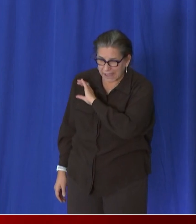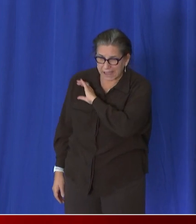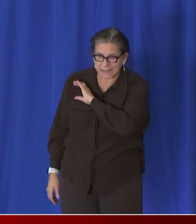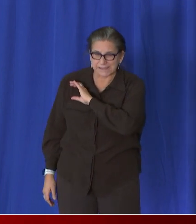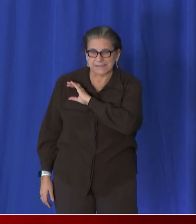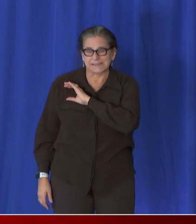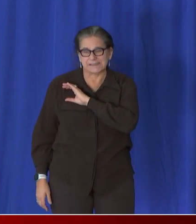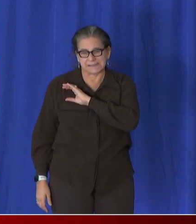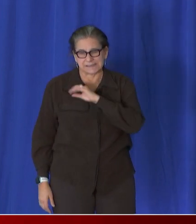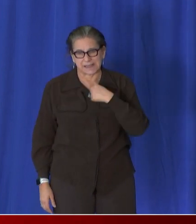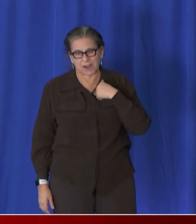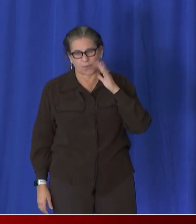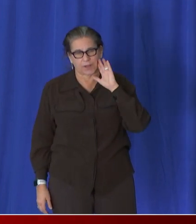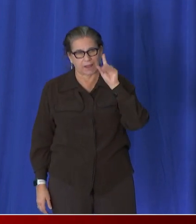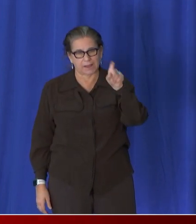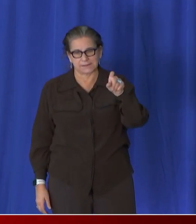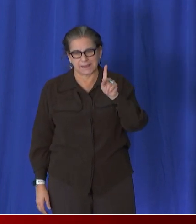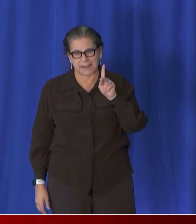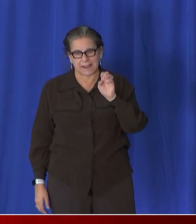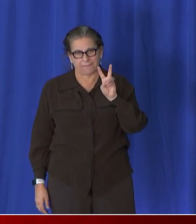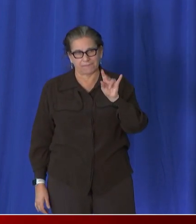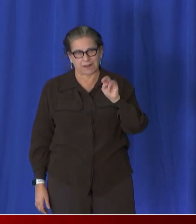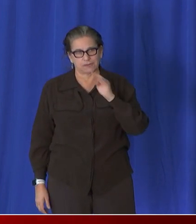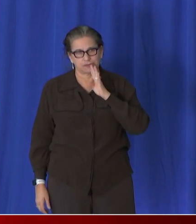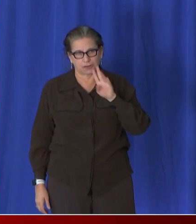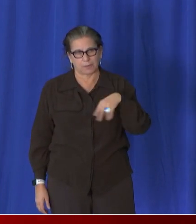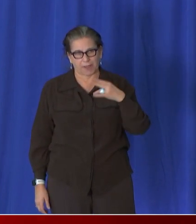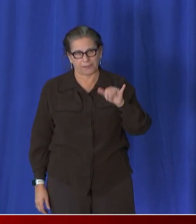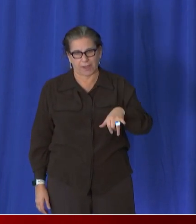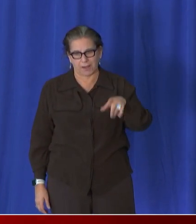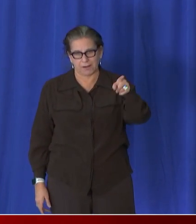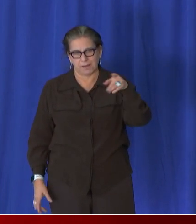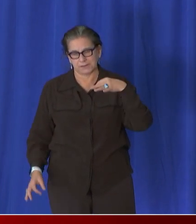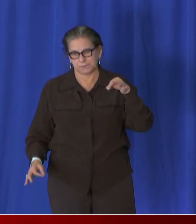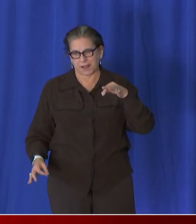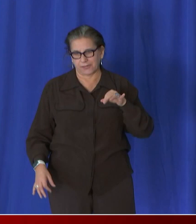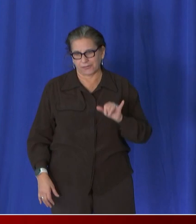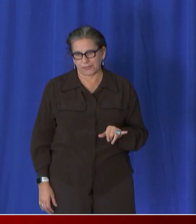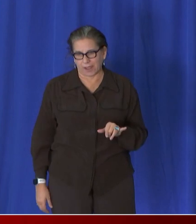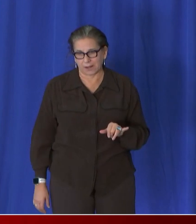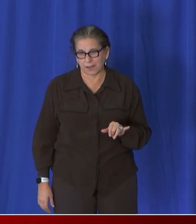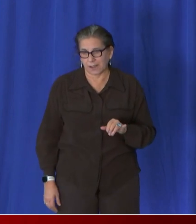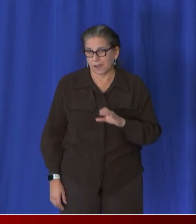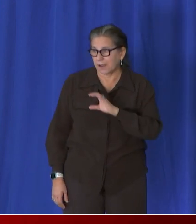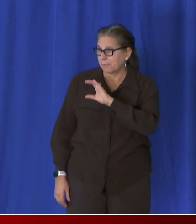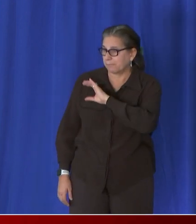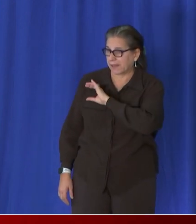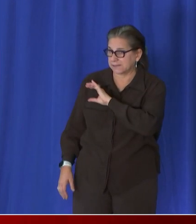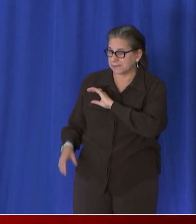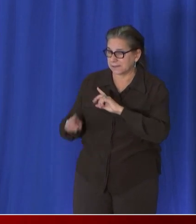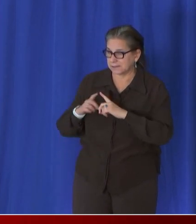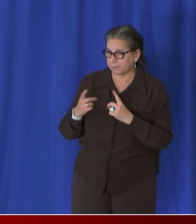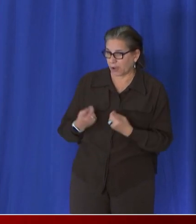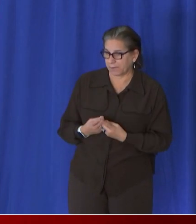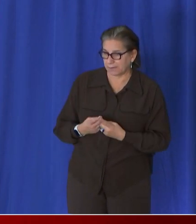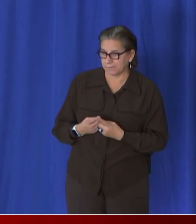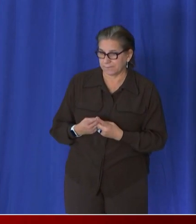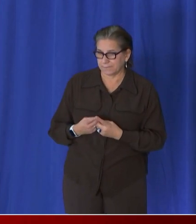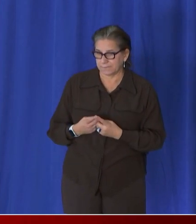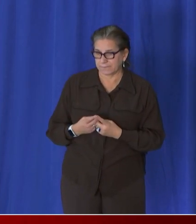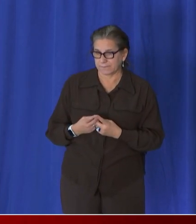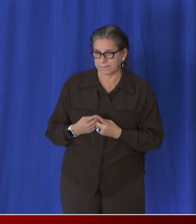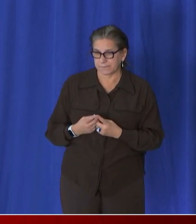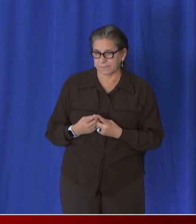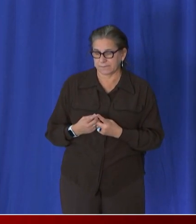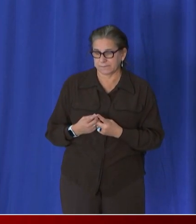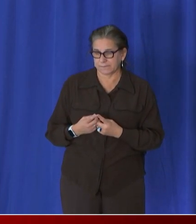that you mentioned. For the police department, back in March of 2020, we asked police and every other public safety agency to make